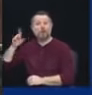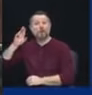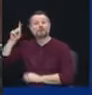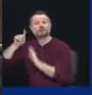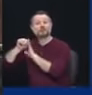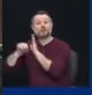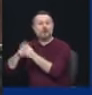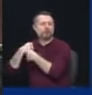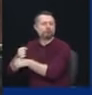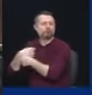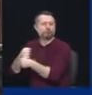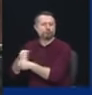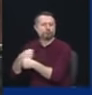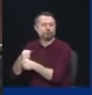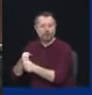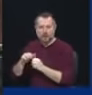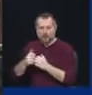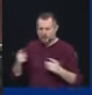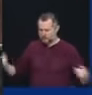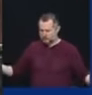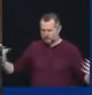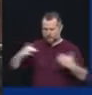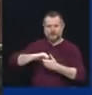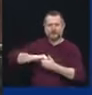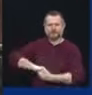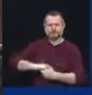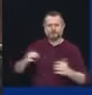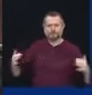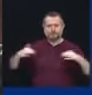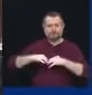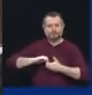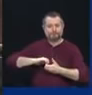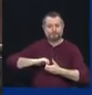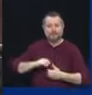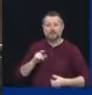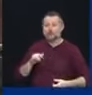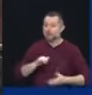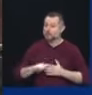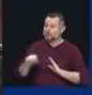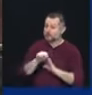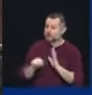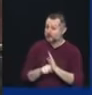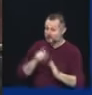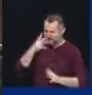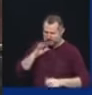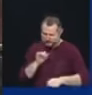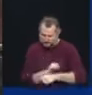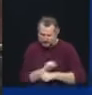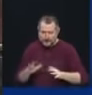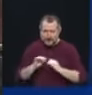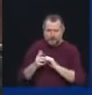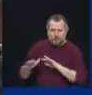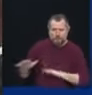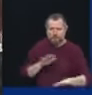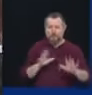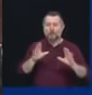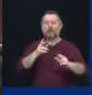York? And we've worked at that many, many different ways. The Certified New York